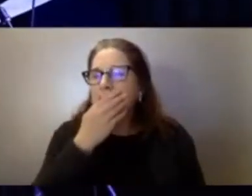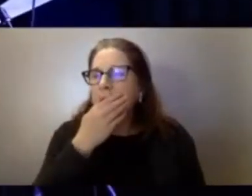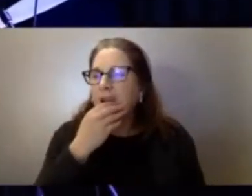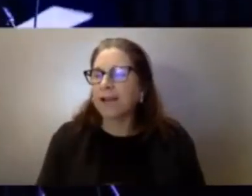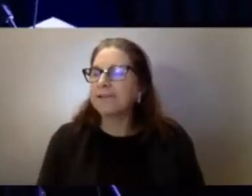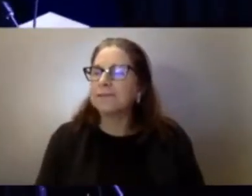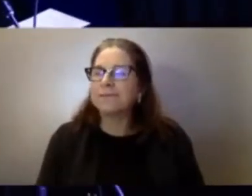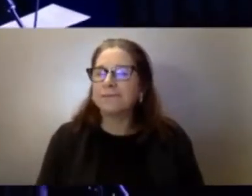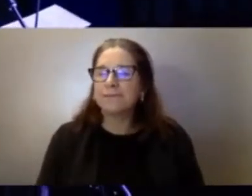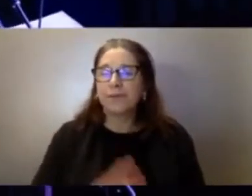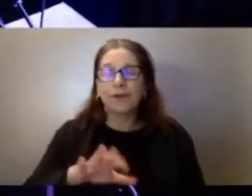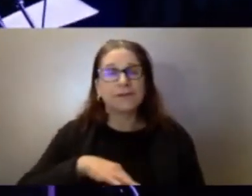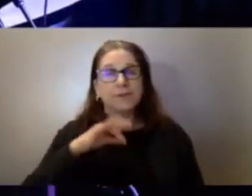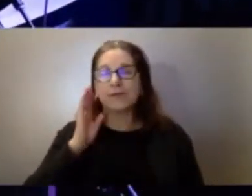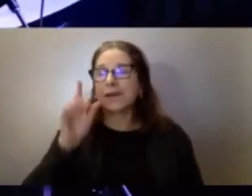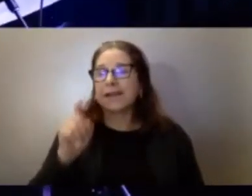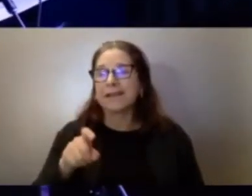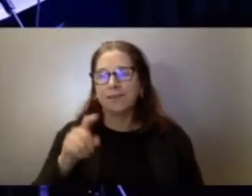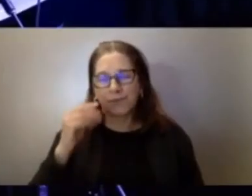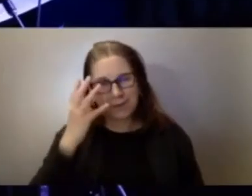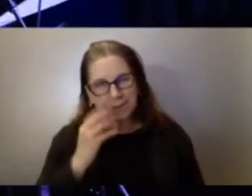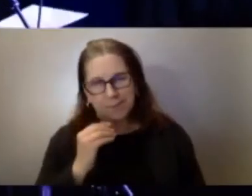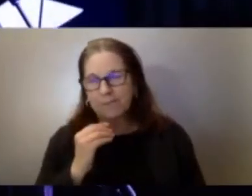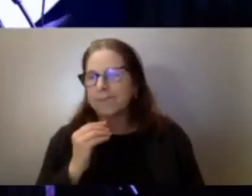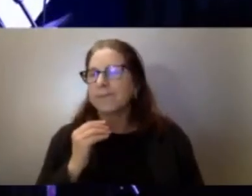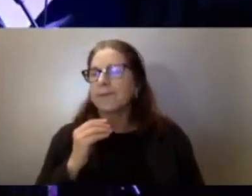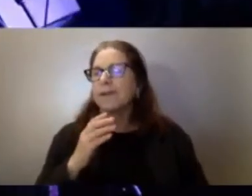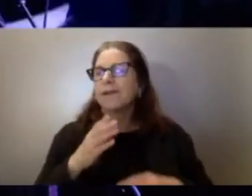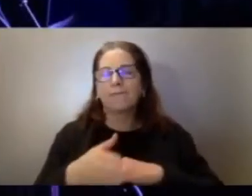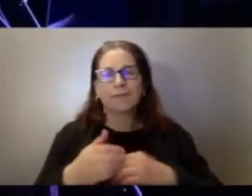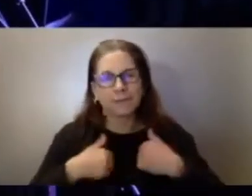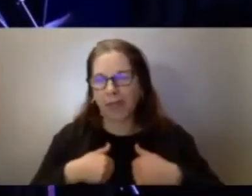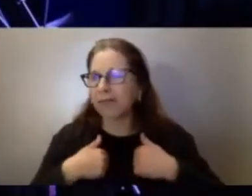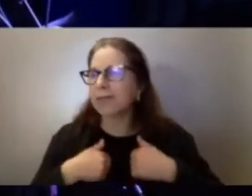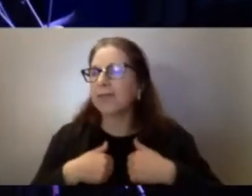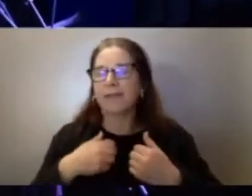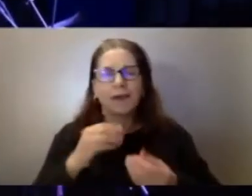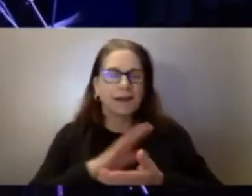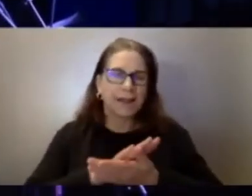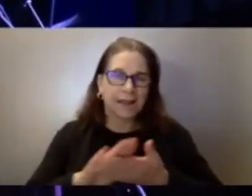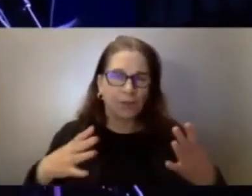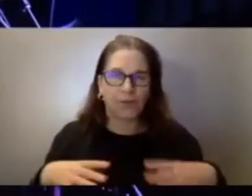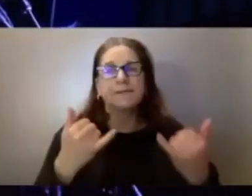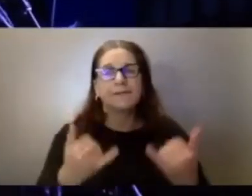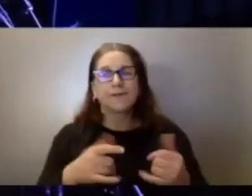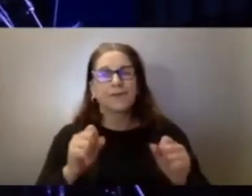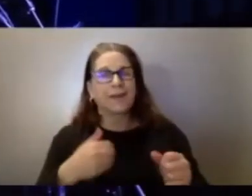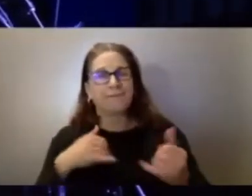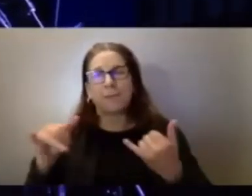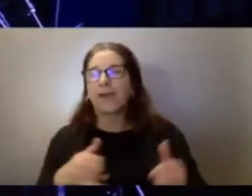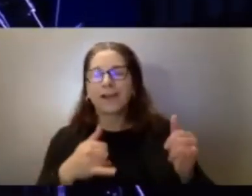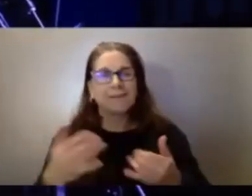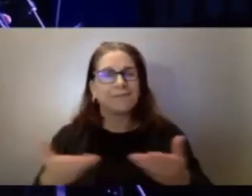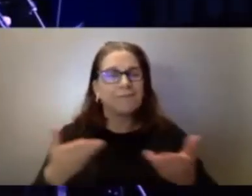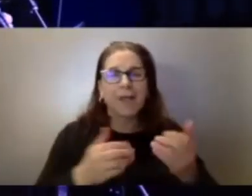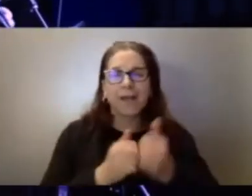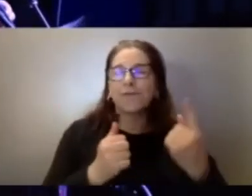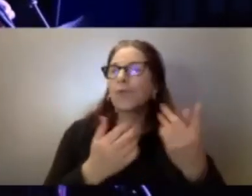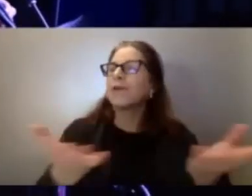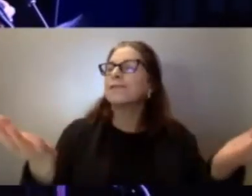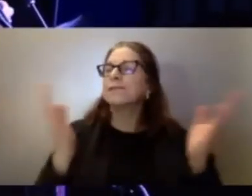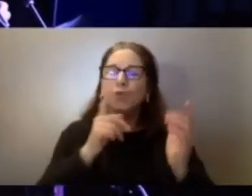long. Your spirit will need to sleep after it is bathed and given clean clothes. Now, you can